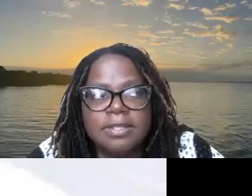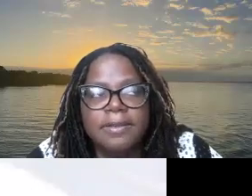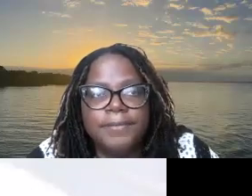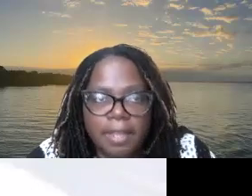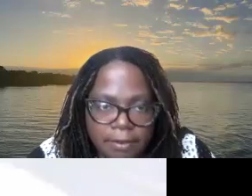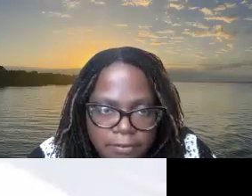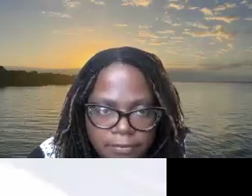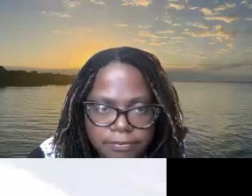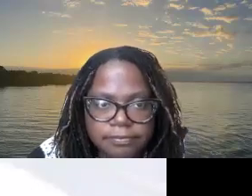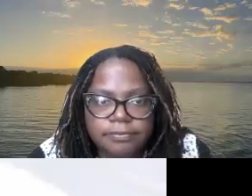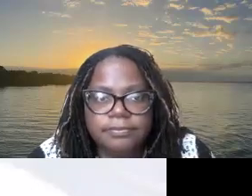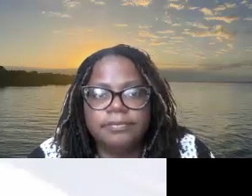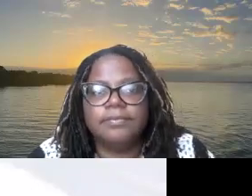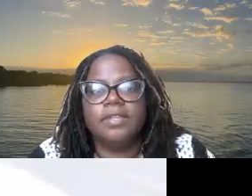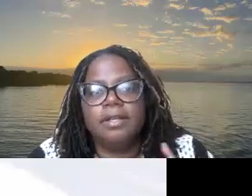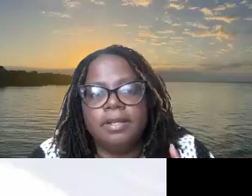trust is care,